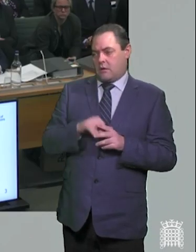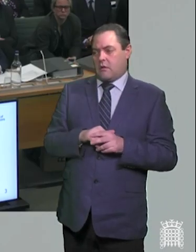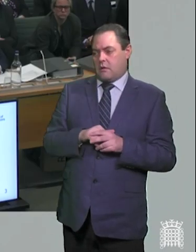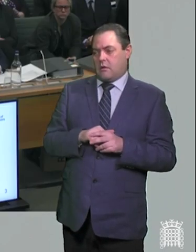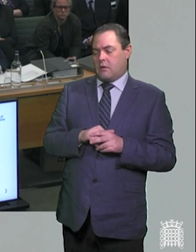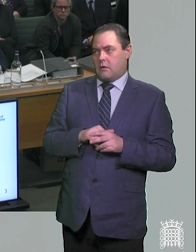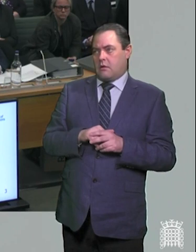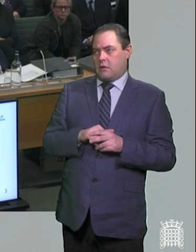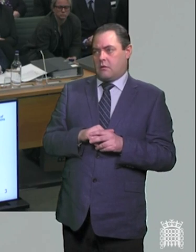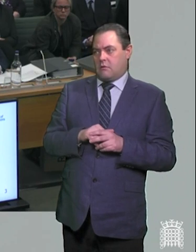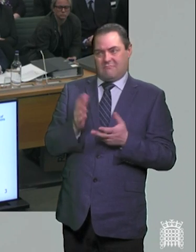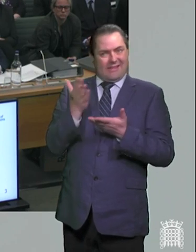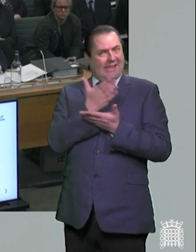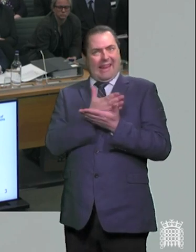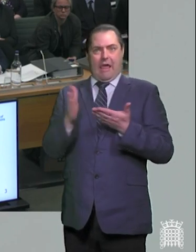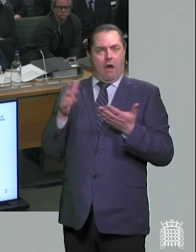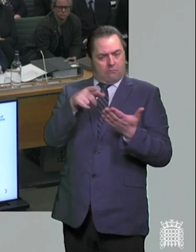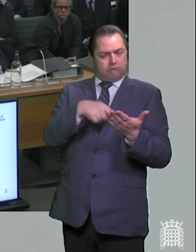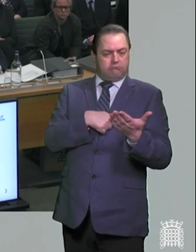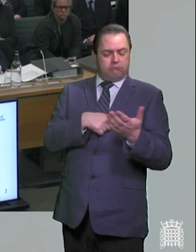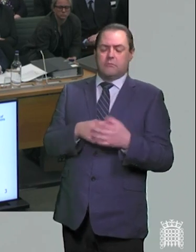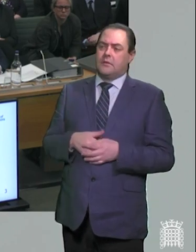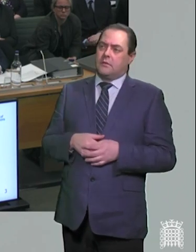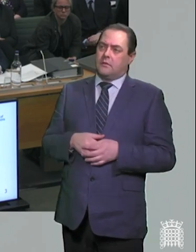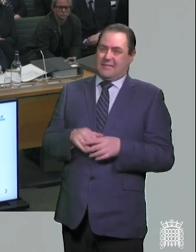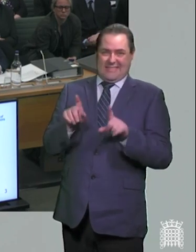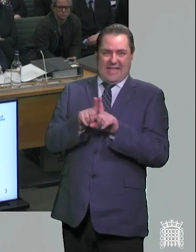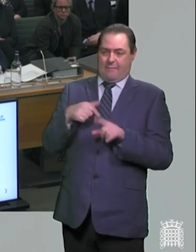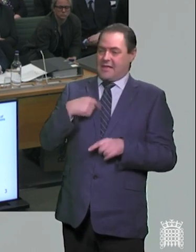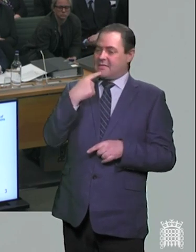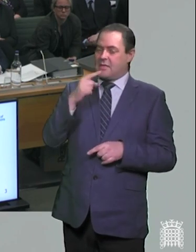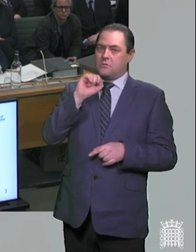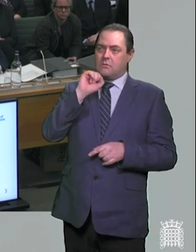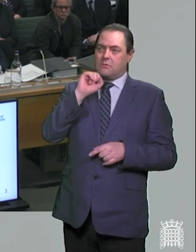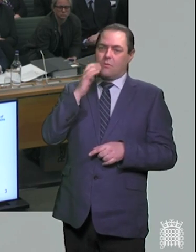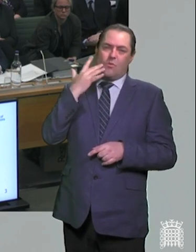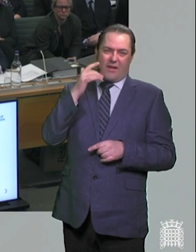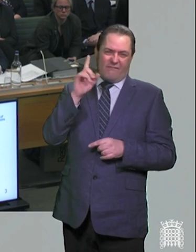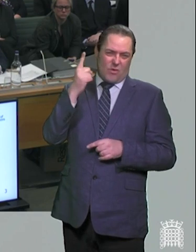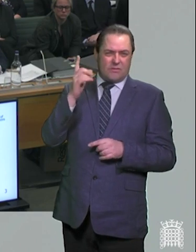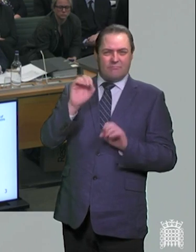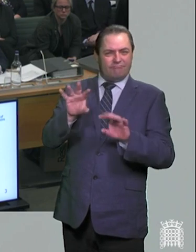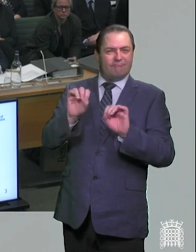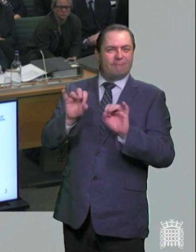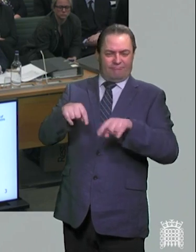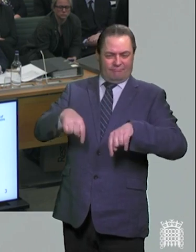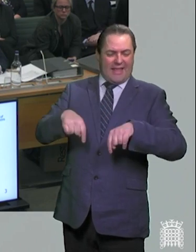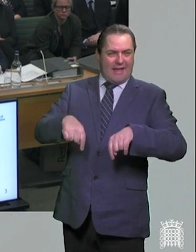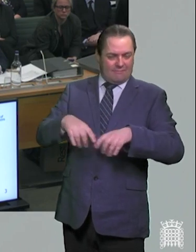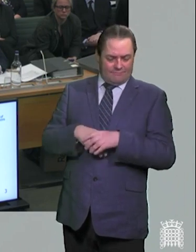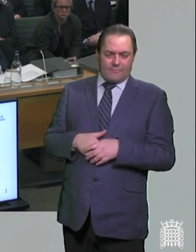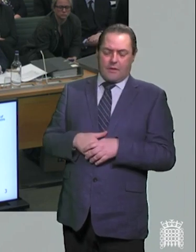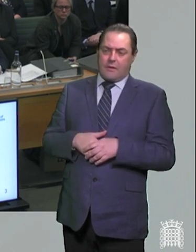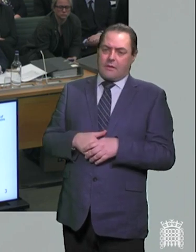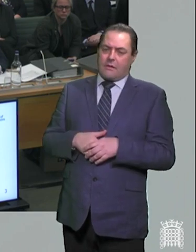is absolutely clear from the guidance. As I said in my introduction, it was always the case that we